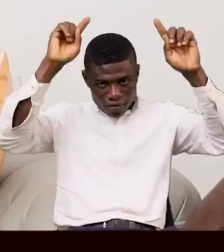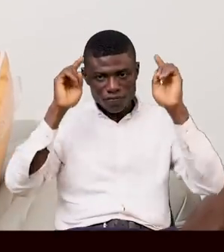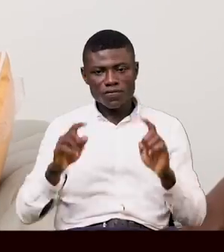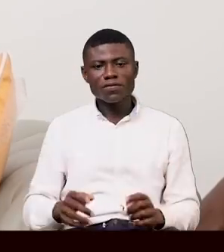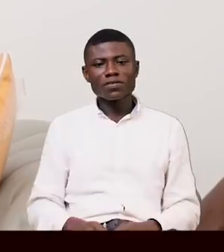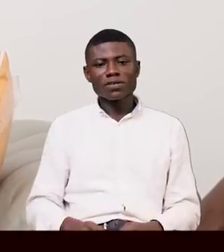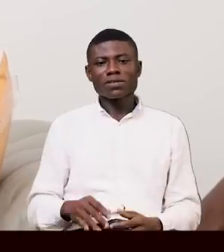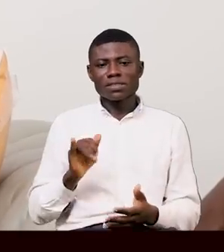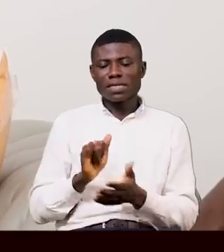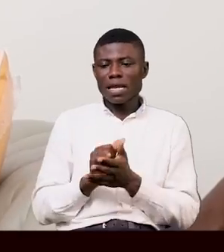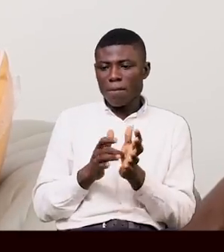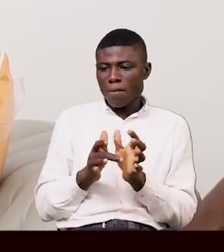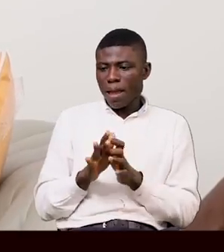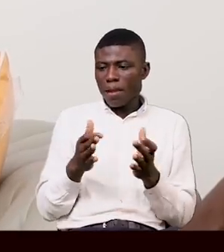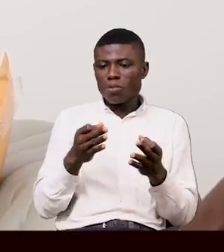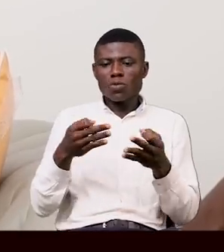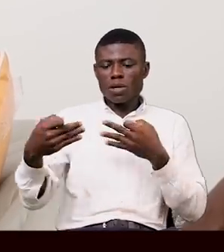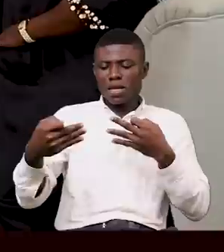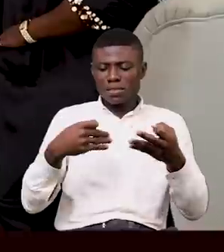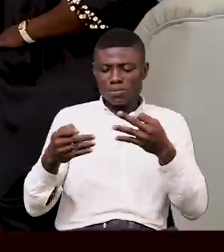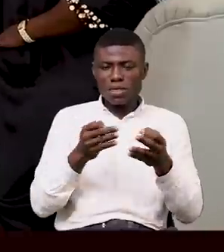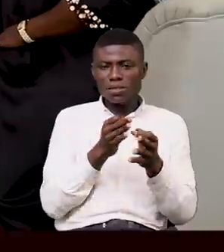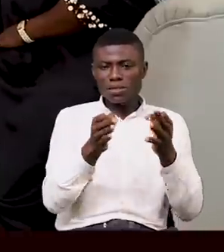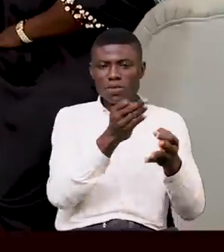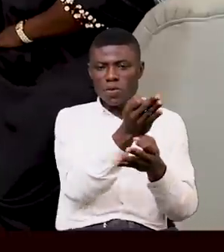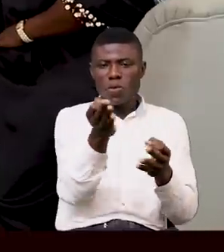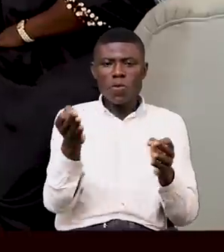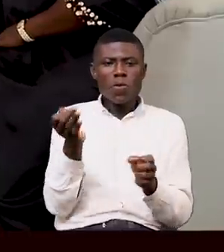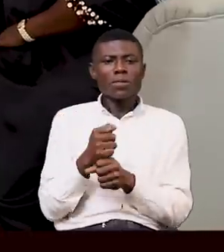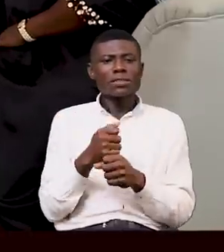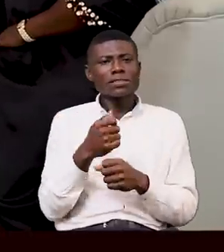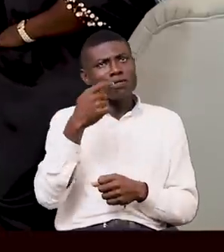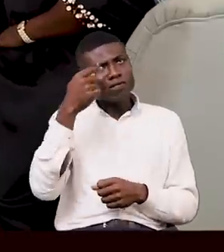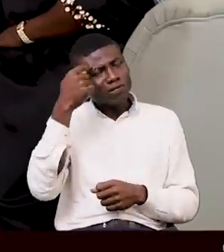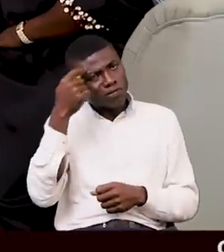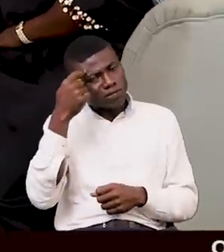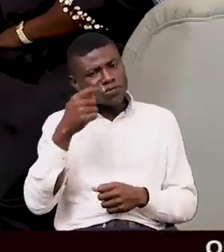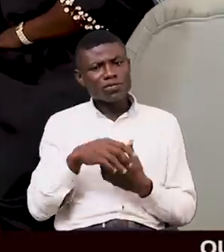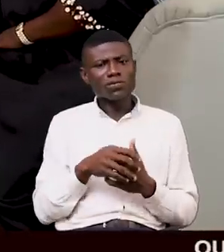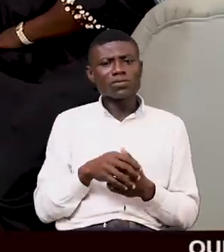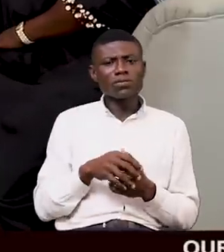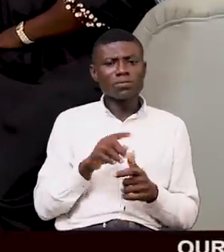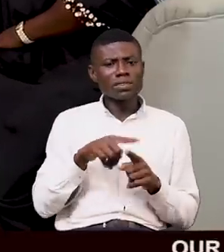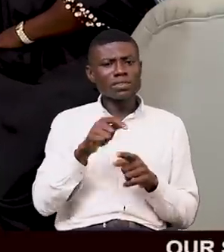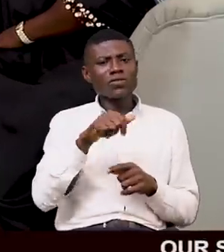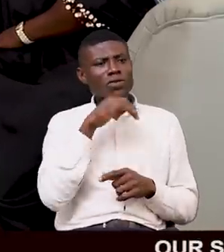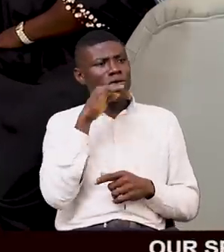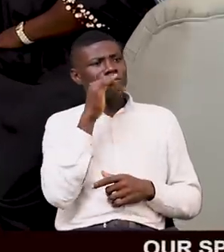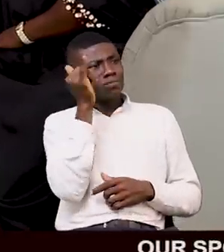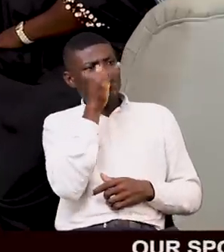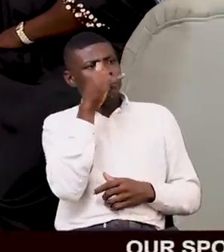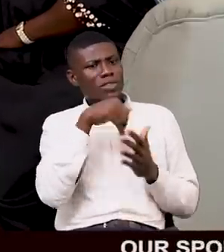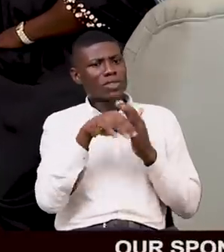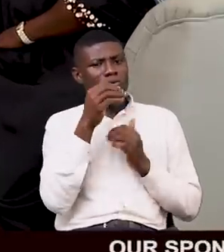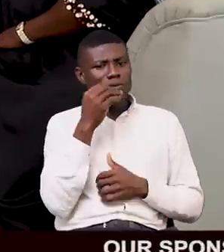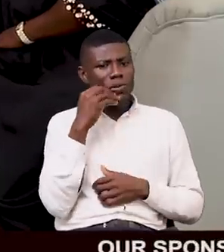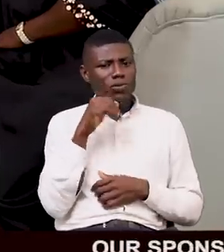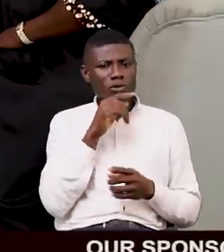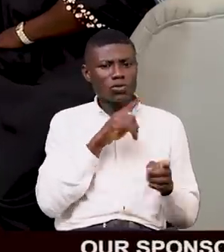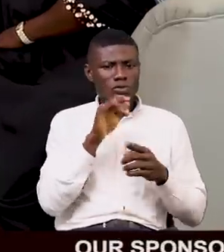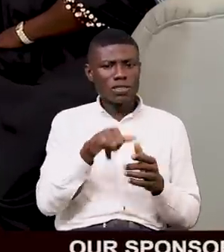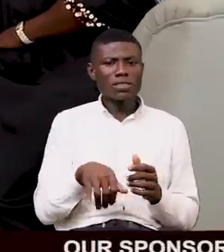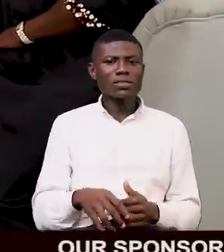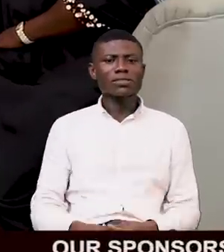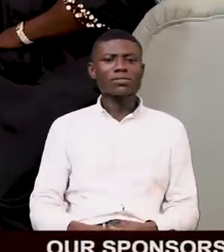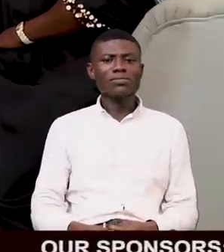a conning. It's me a conning. Sana, Bible, and so, etch. Who's just ever money 3 minutes, then what is the movie? Oh, only old Bukra. Only,